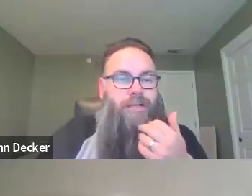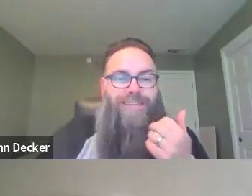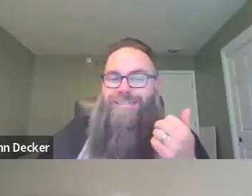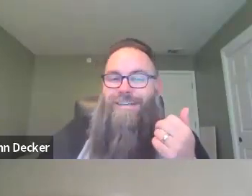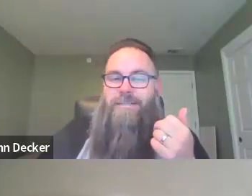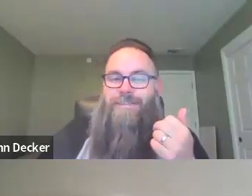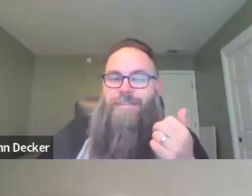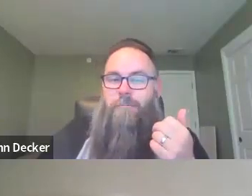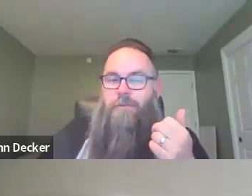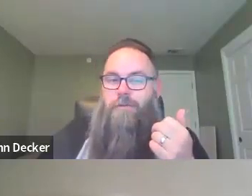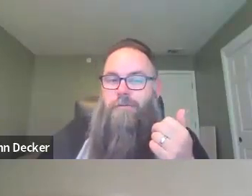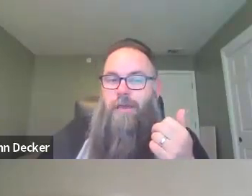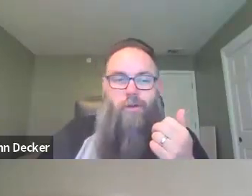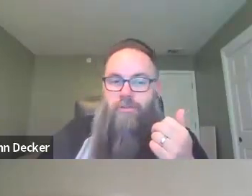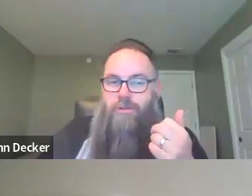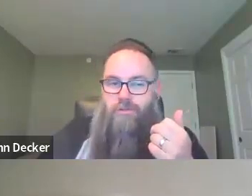to